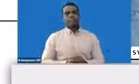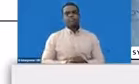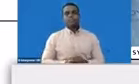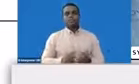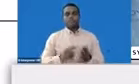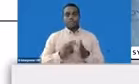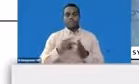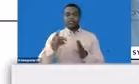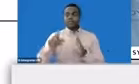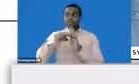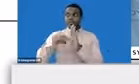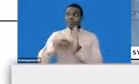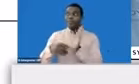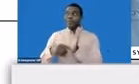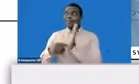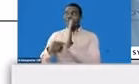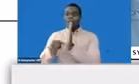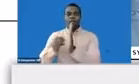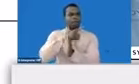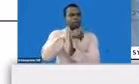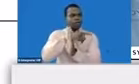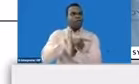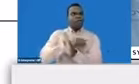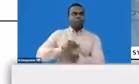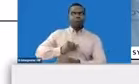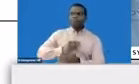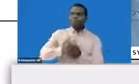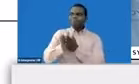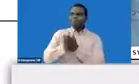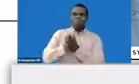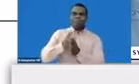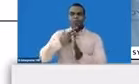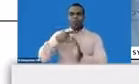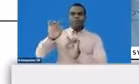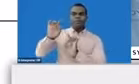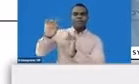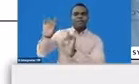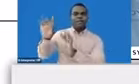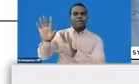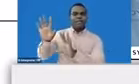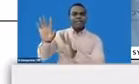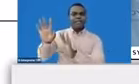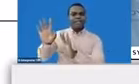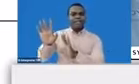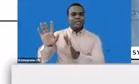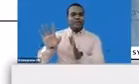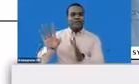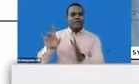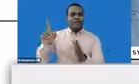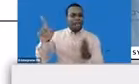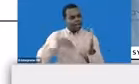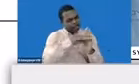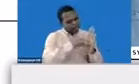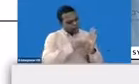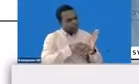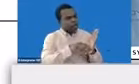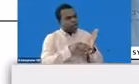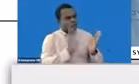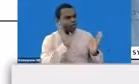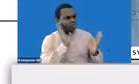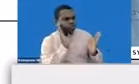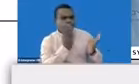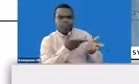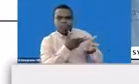users. For example, how to find the feedback mechanism if they can't find the link directly on the website, how to search for